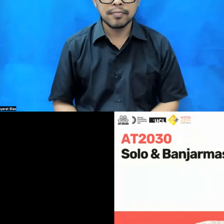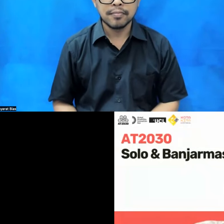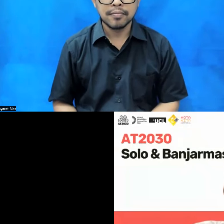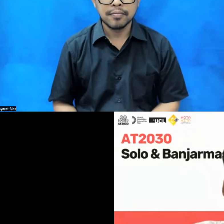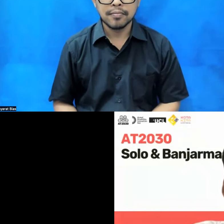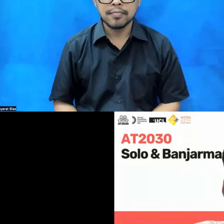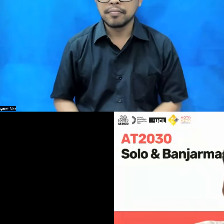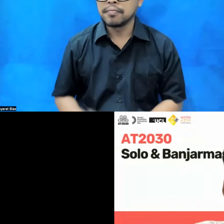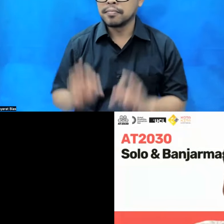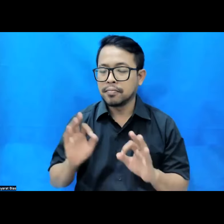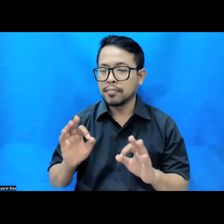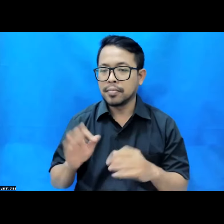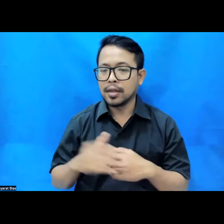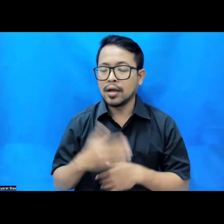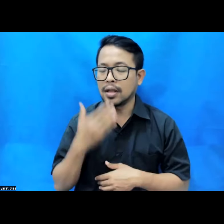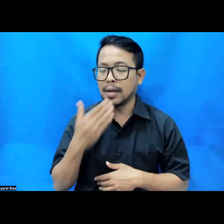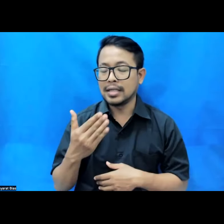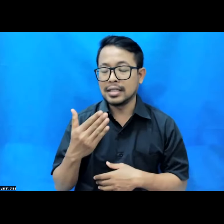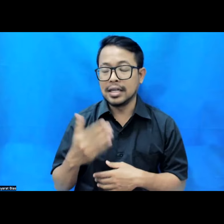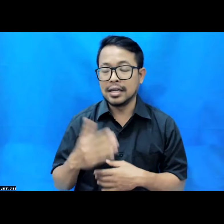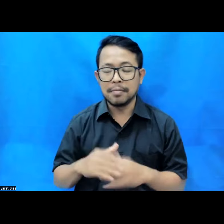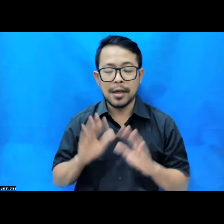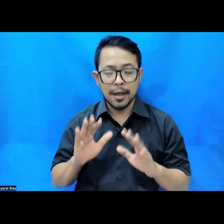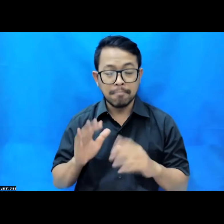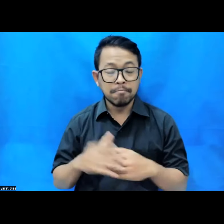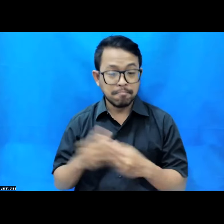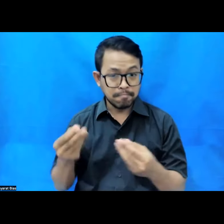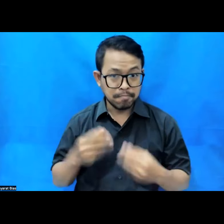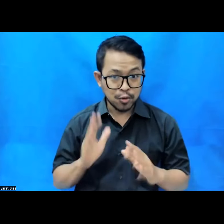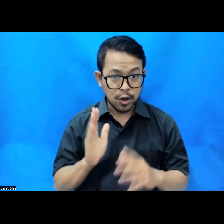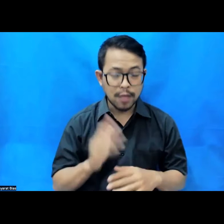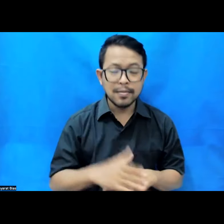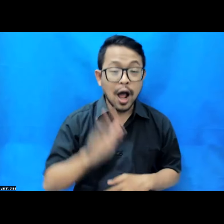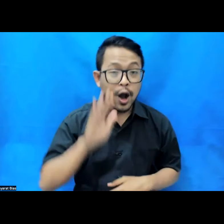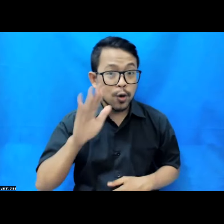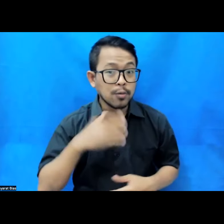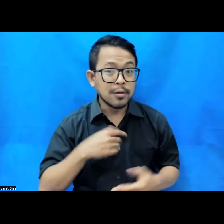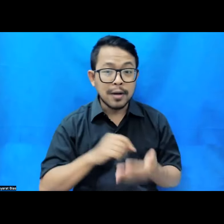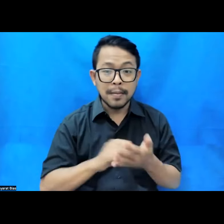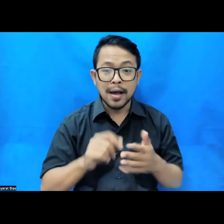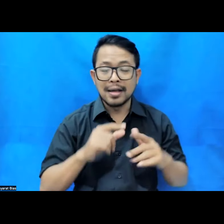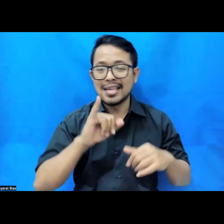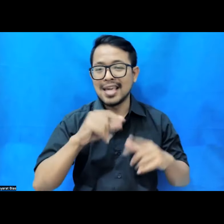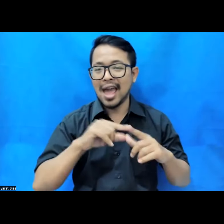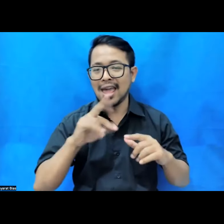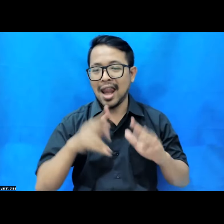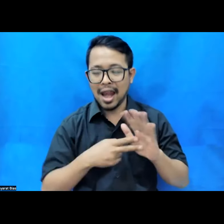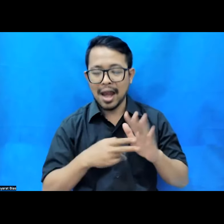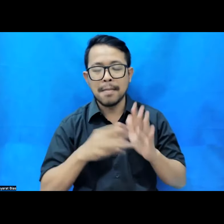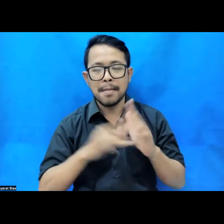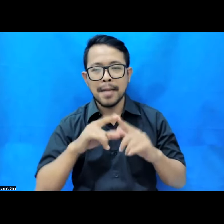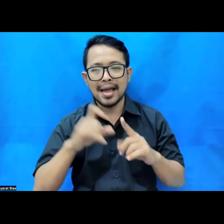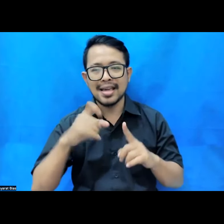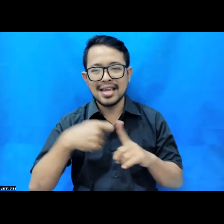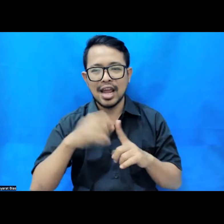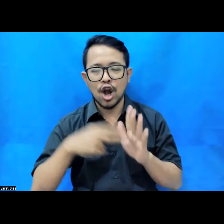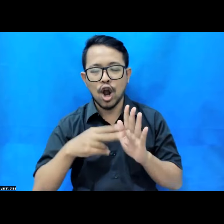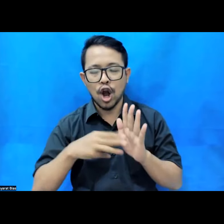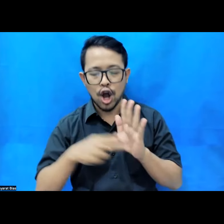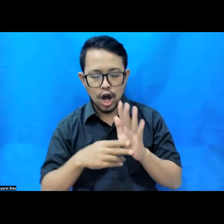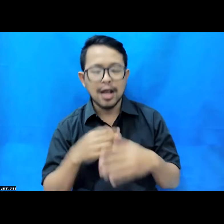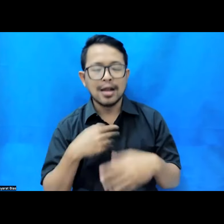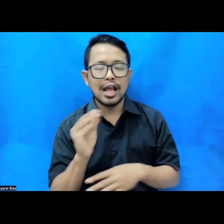Thank you very much. Hi, my name is Ian McKinnon, and I'm the Director of Inclusive Design at the Global Disability Innovation Hub.